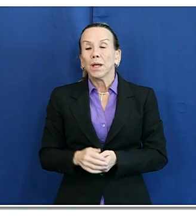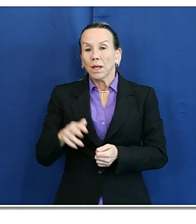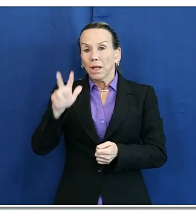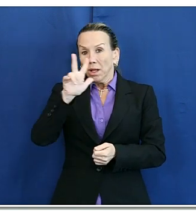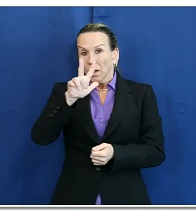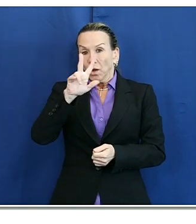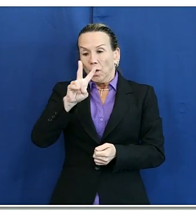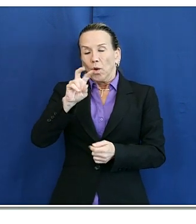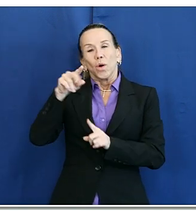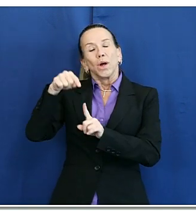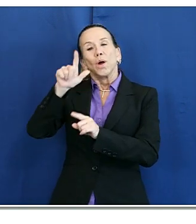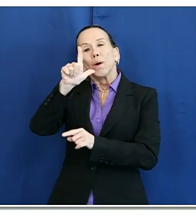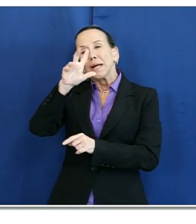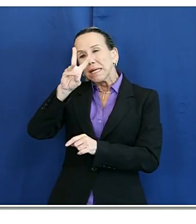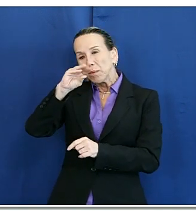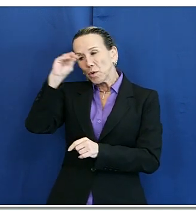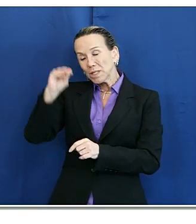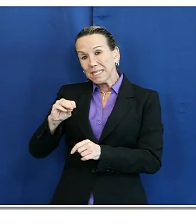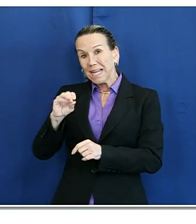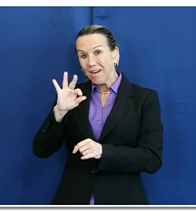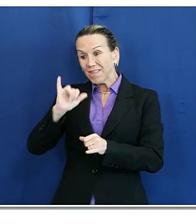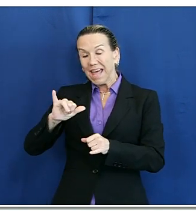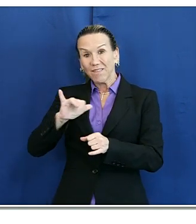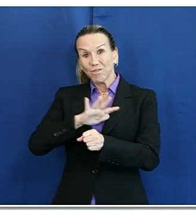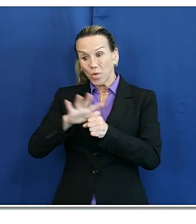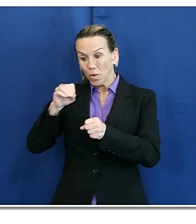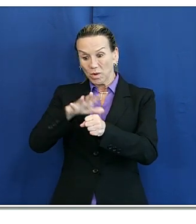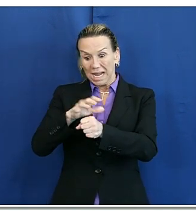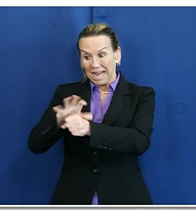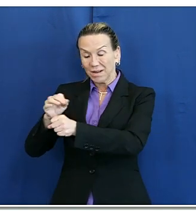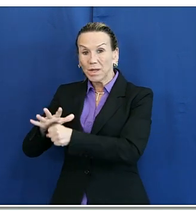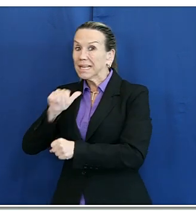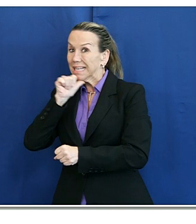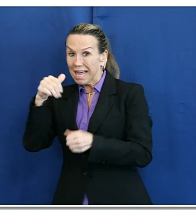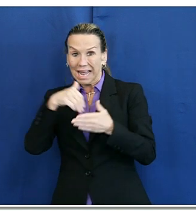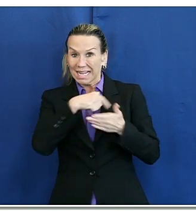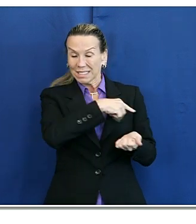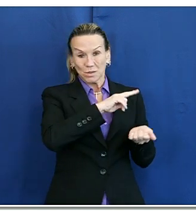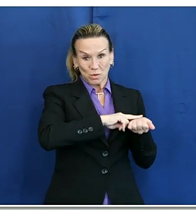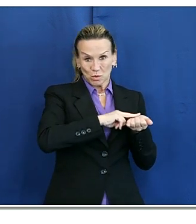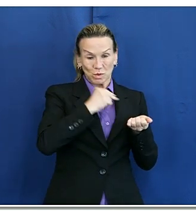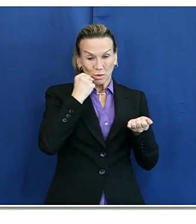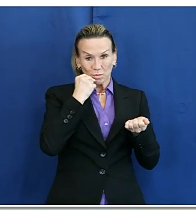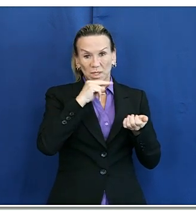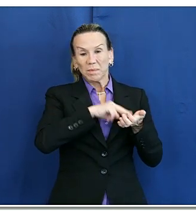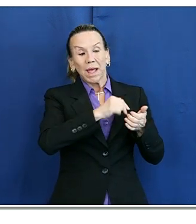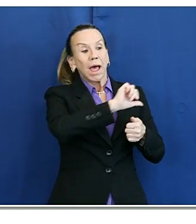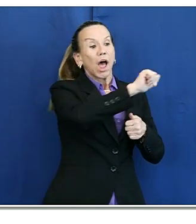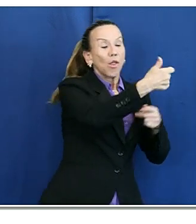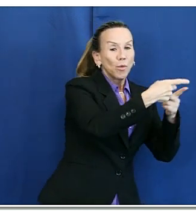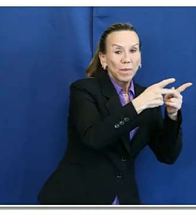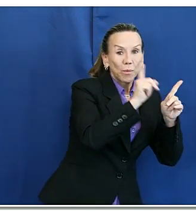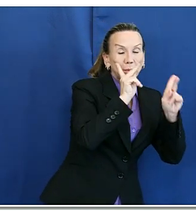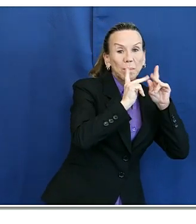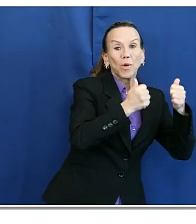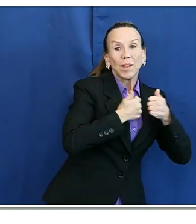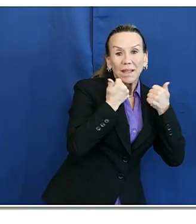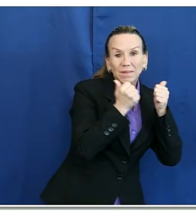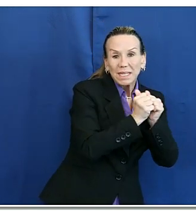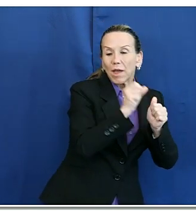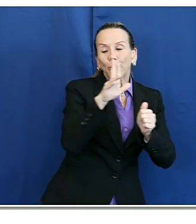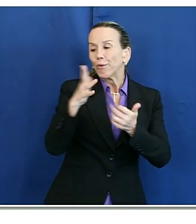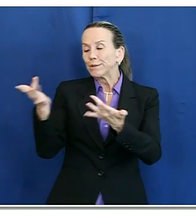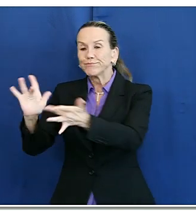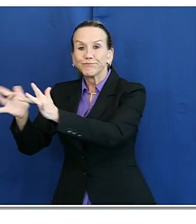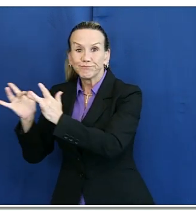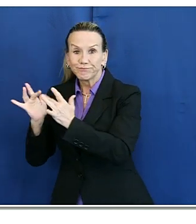26% of the 123 active outbreaks are in non-skilled nursing facilities or other congregate settings. In this